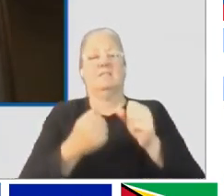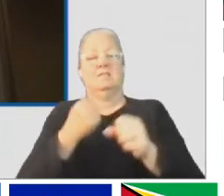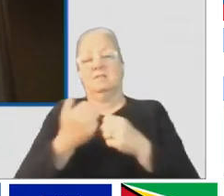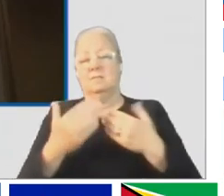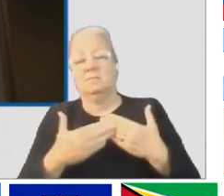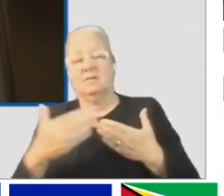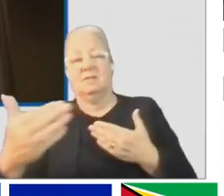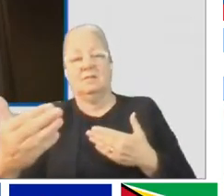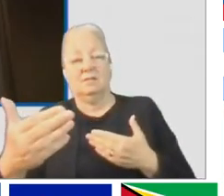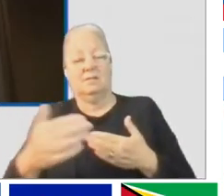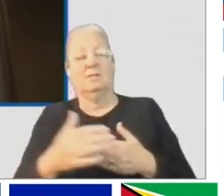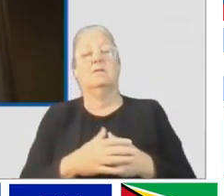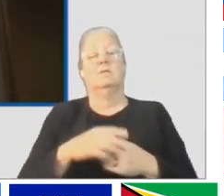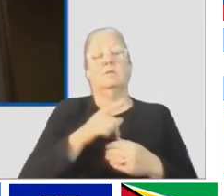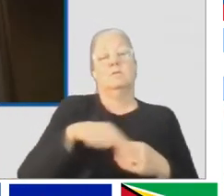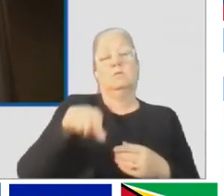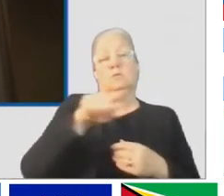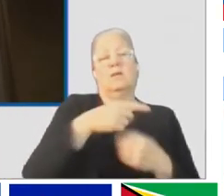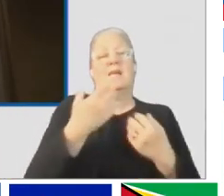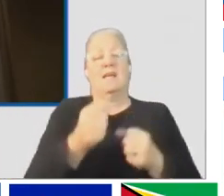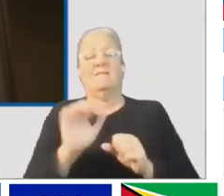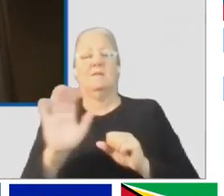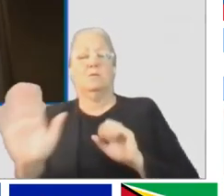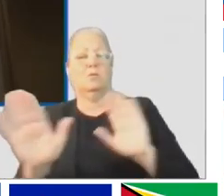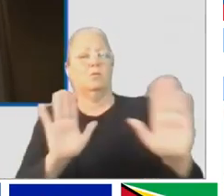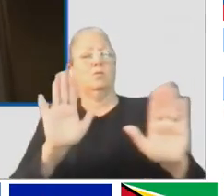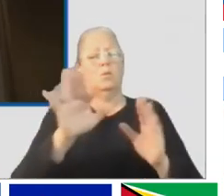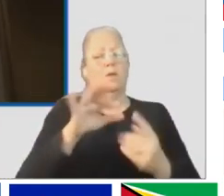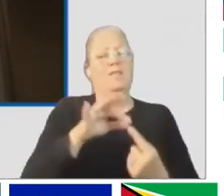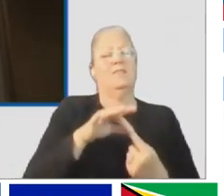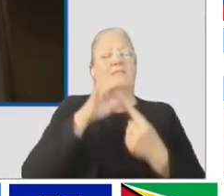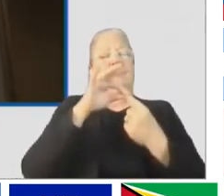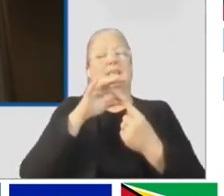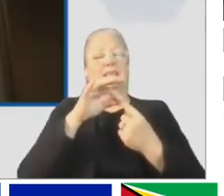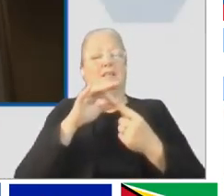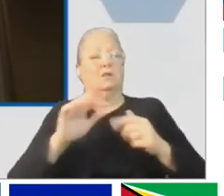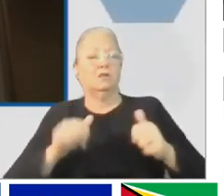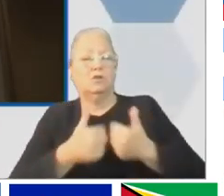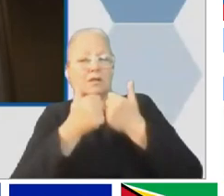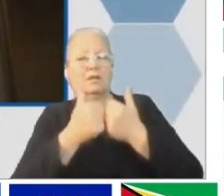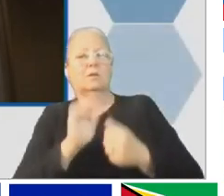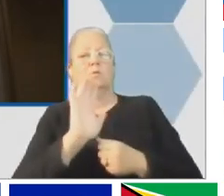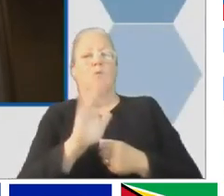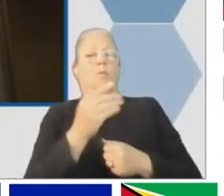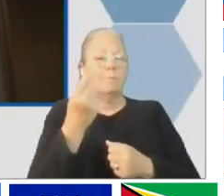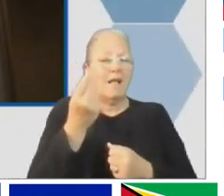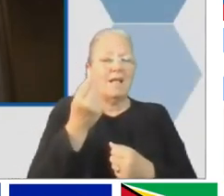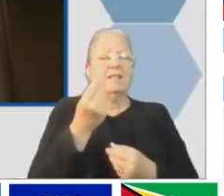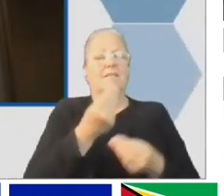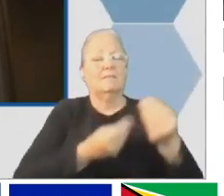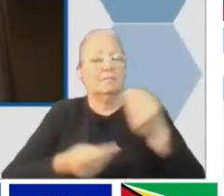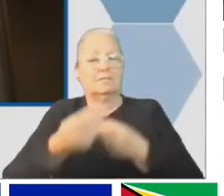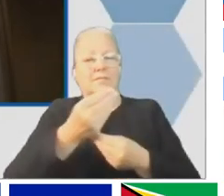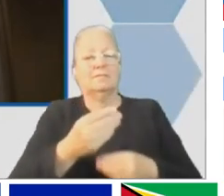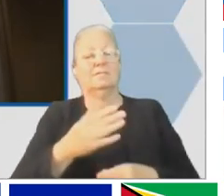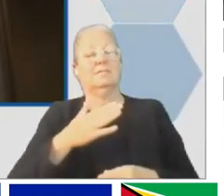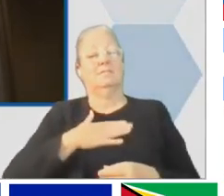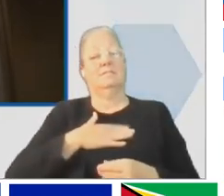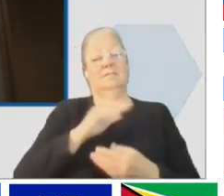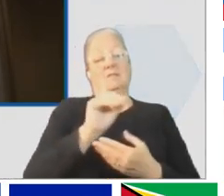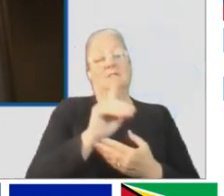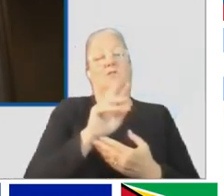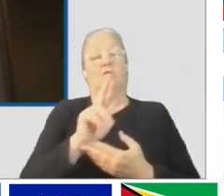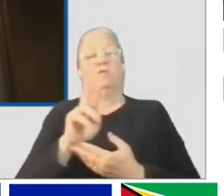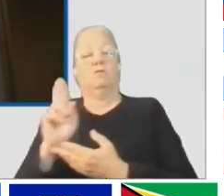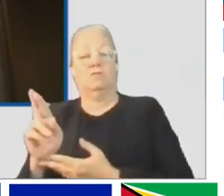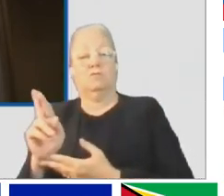each of you have unique challenges and resources within your own countries. In our experience, successful disaster risk reduction efforts are those that originate at the